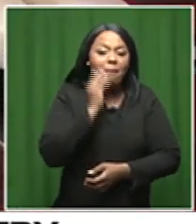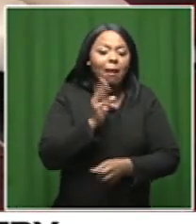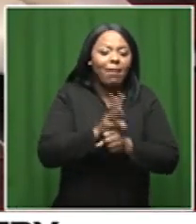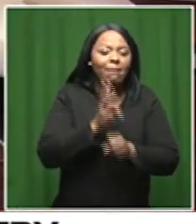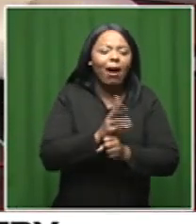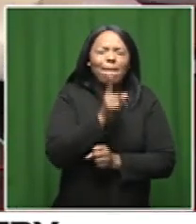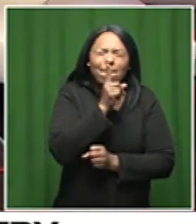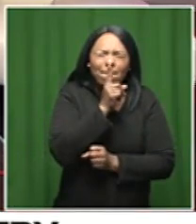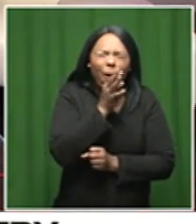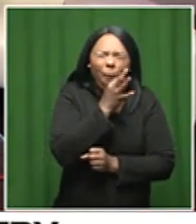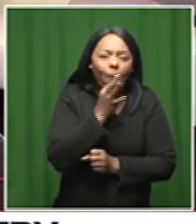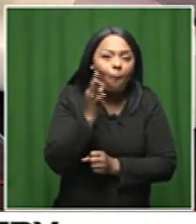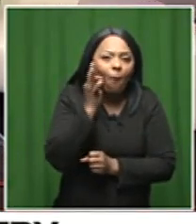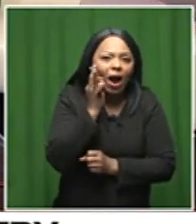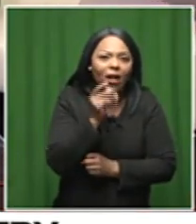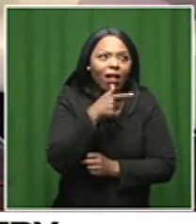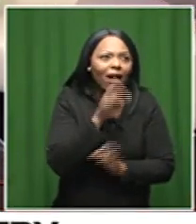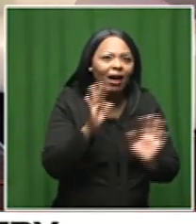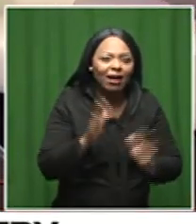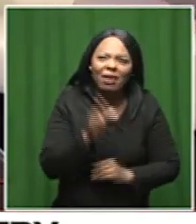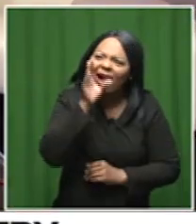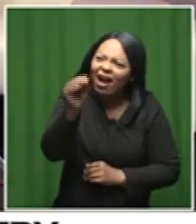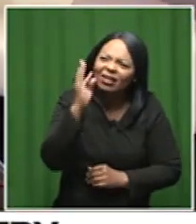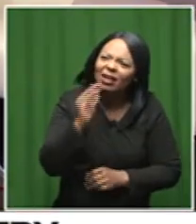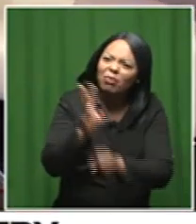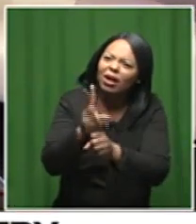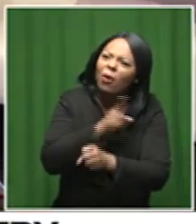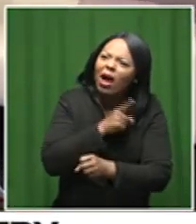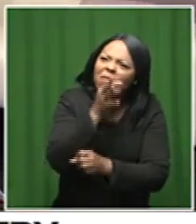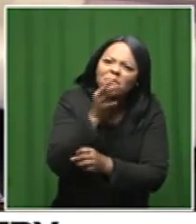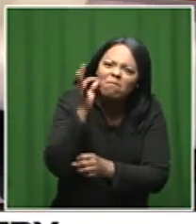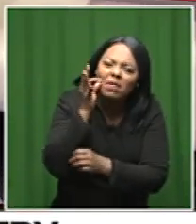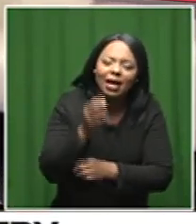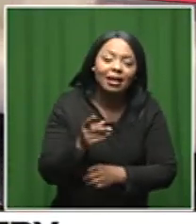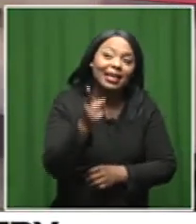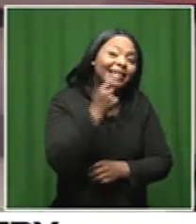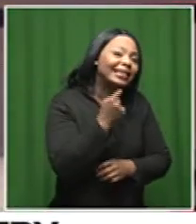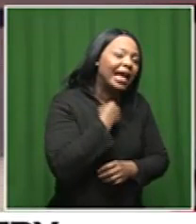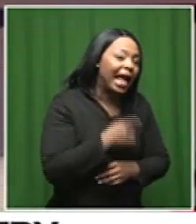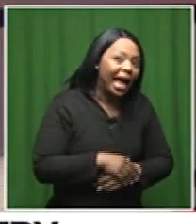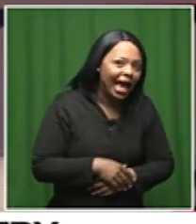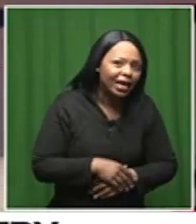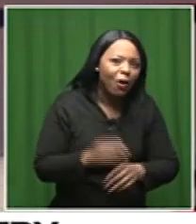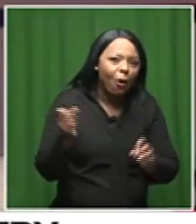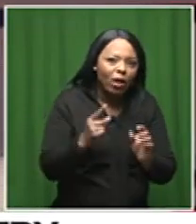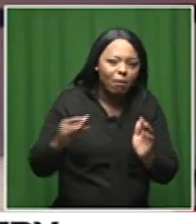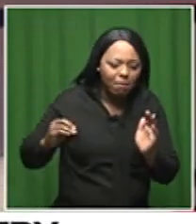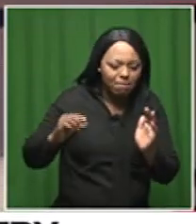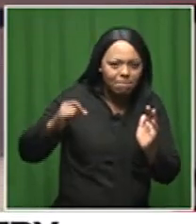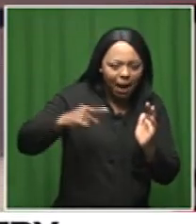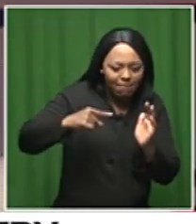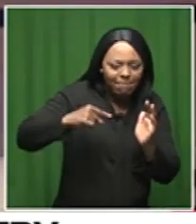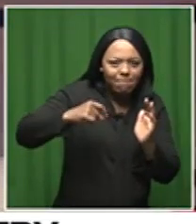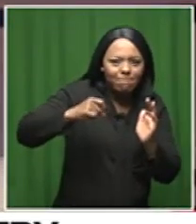She didn't say a word. And afterwards, I asked her, Grandmother, why were you so quiet? And she said, every little drop that fell in, I said,